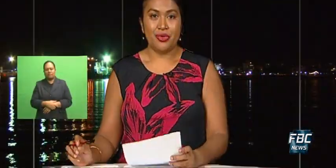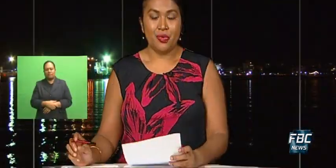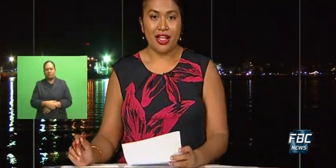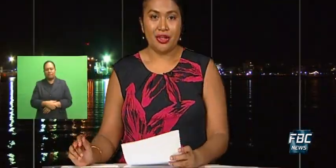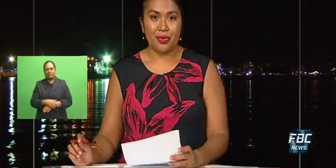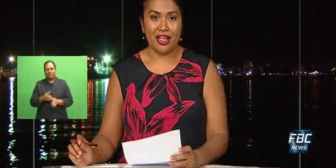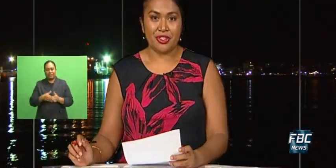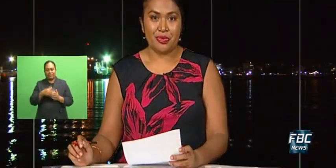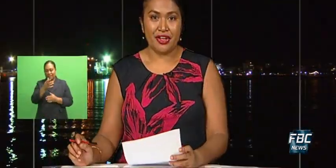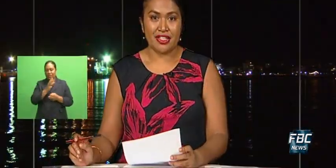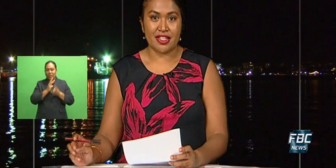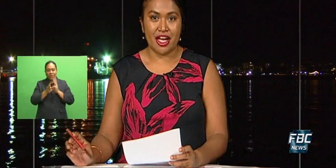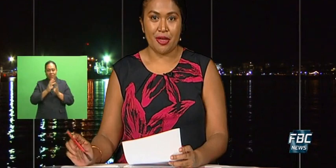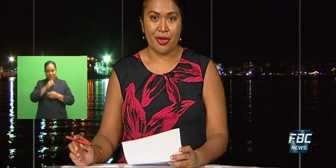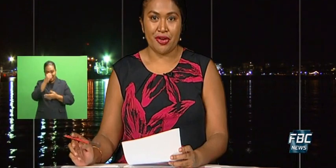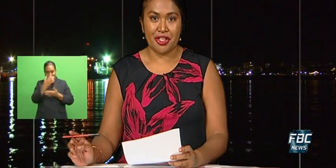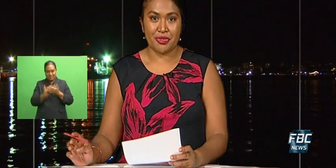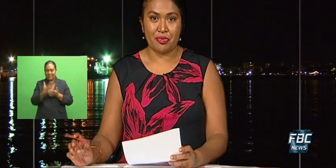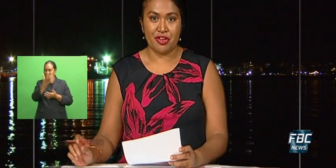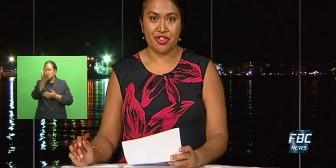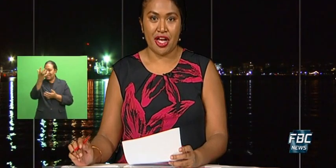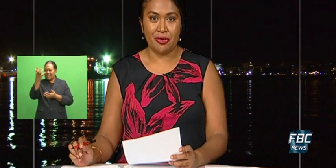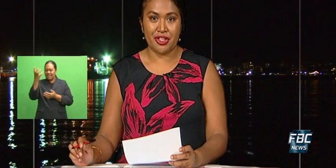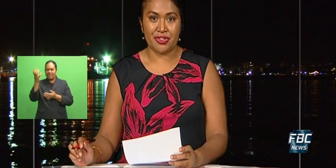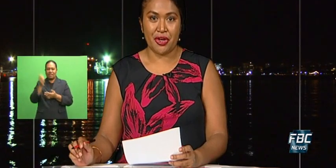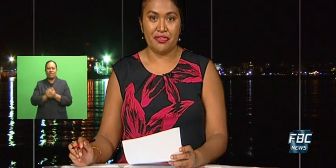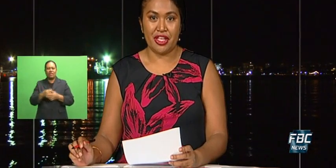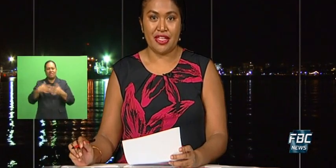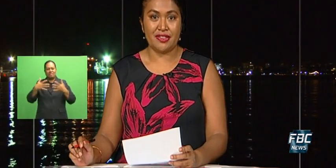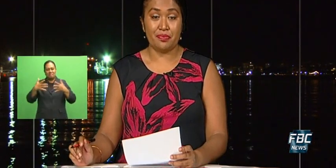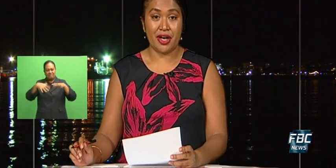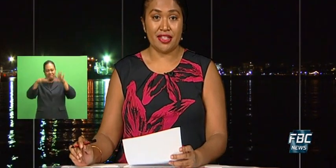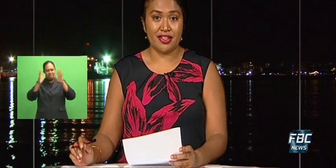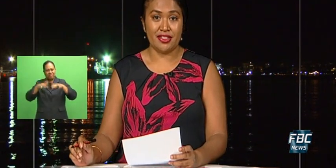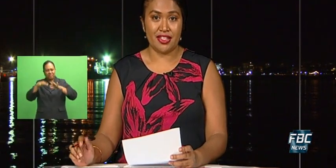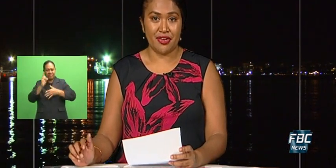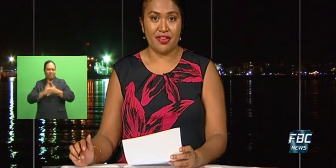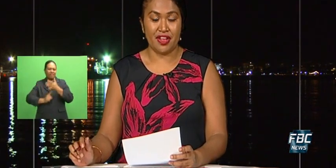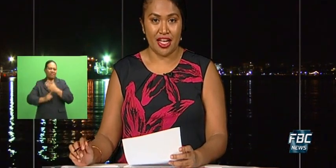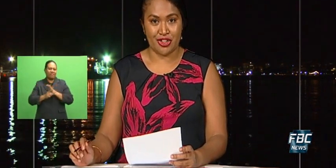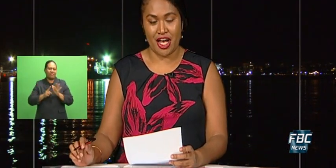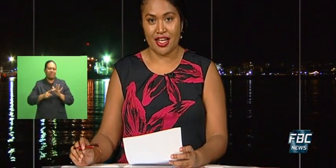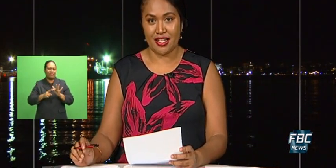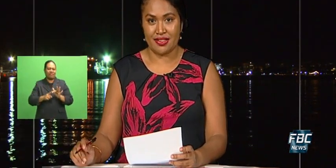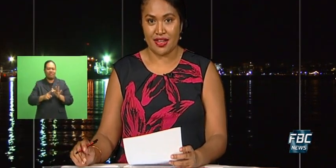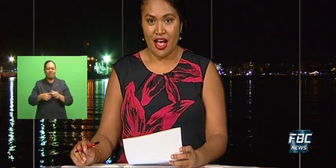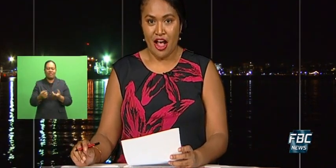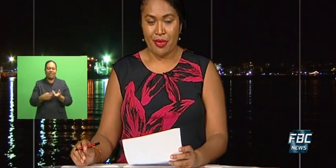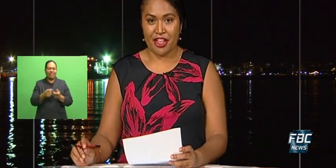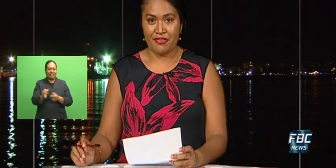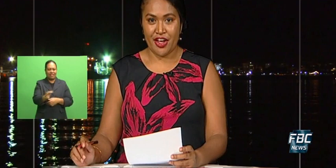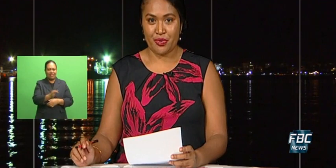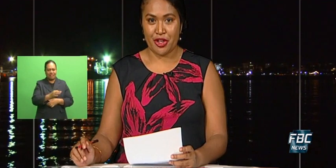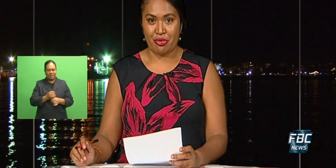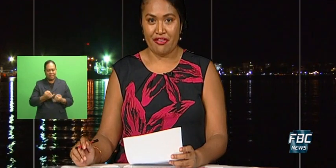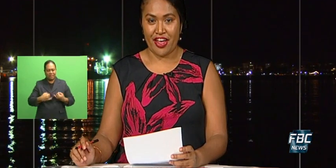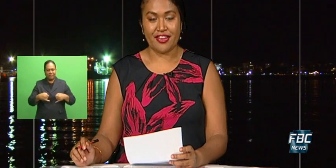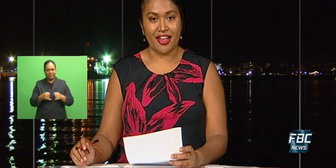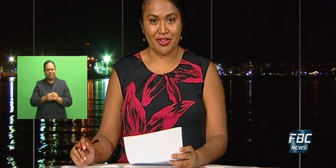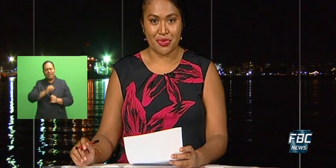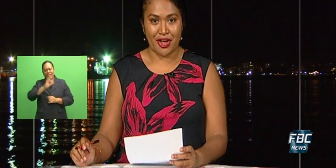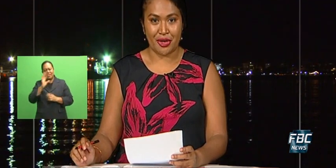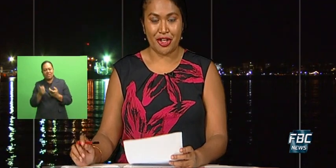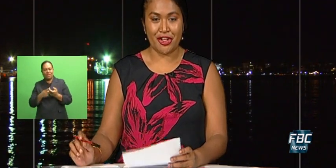And in weather, we experience cloudy periods with brief showers over the eastern parts and interior of the larger islands. Mainly fine weather